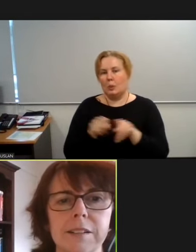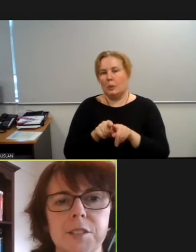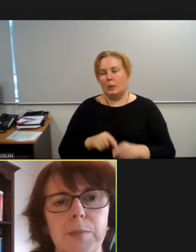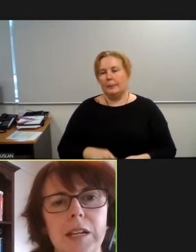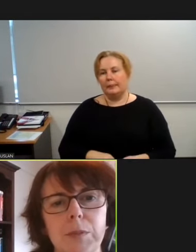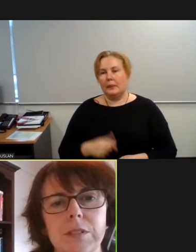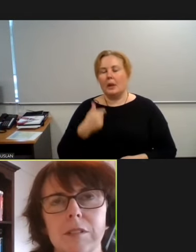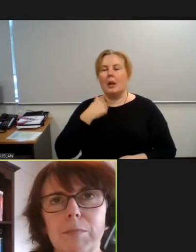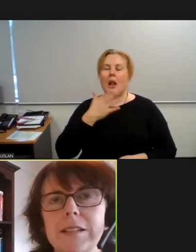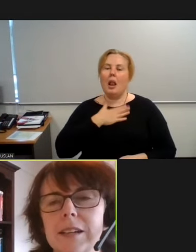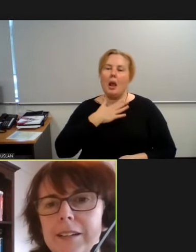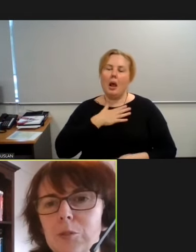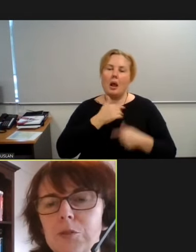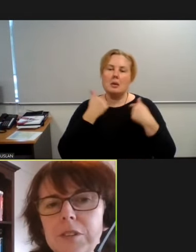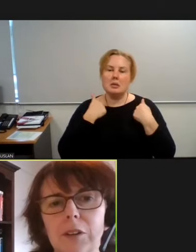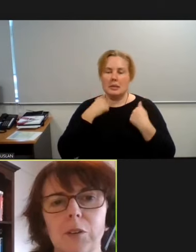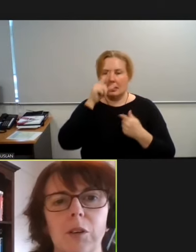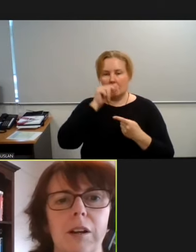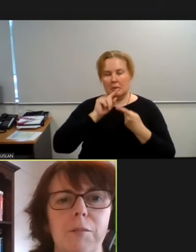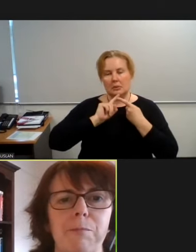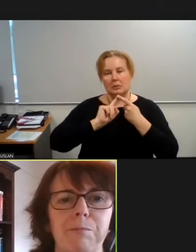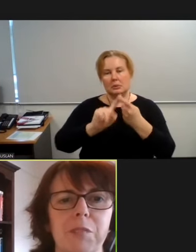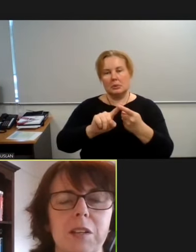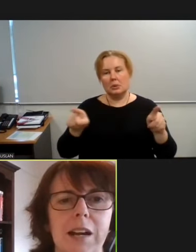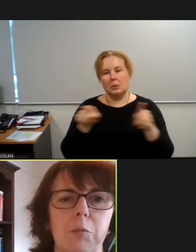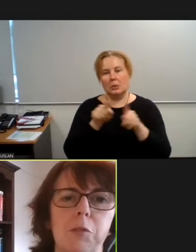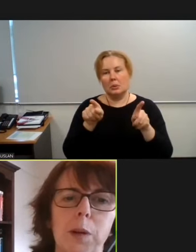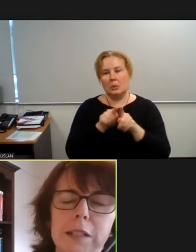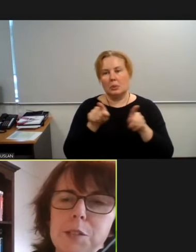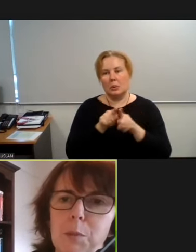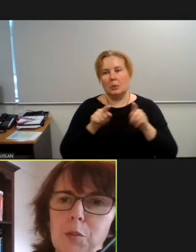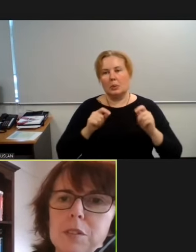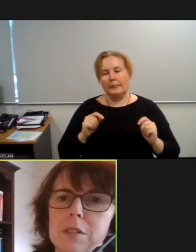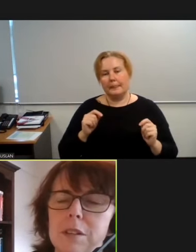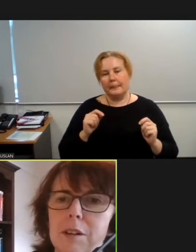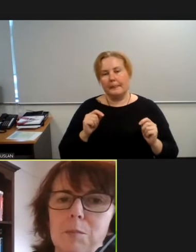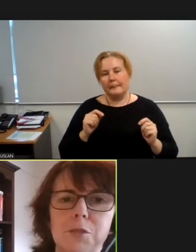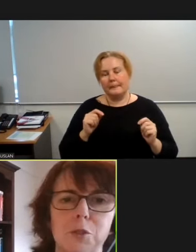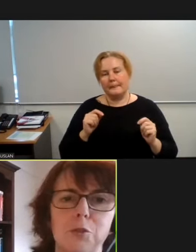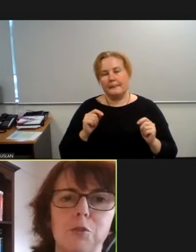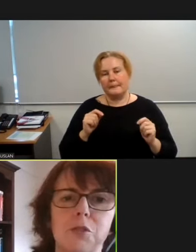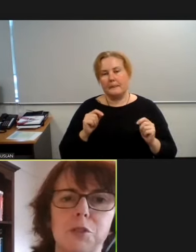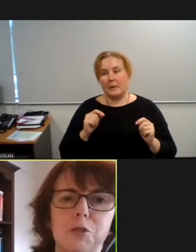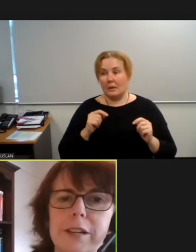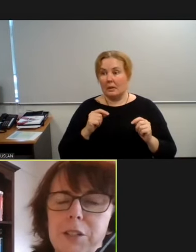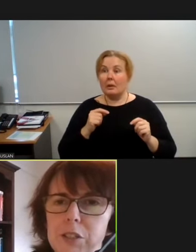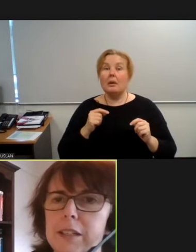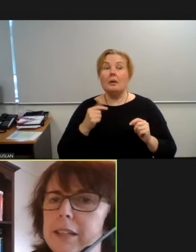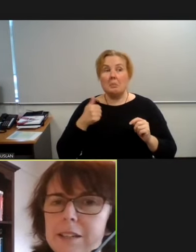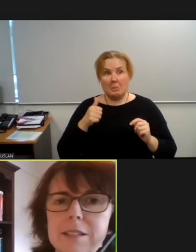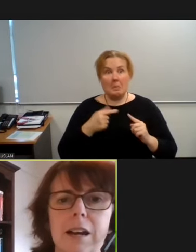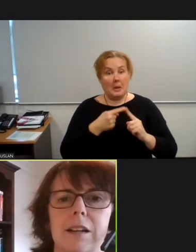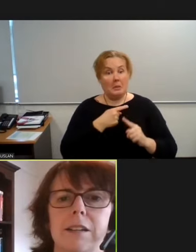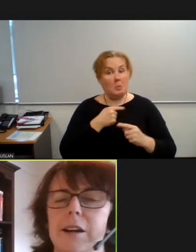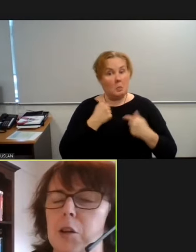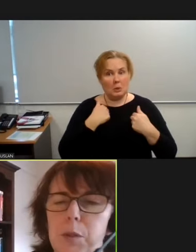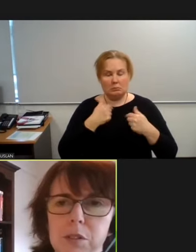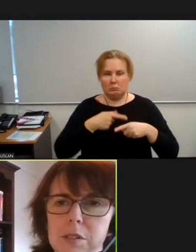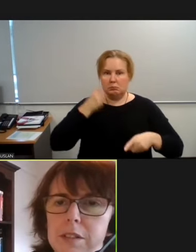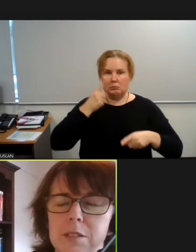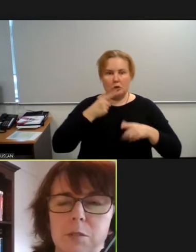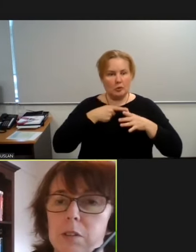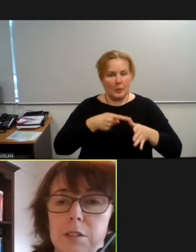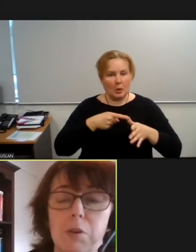I'd like us to be able to maintain also how we've quickly responded to changing needs and in